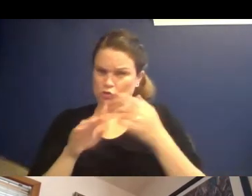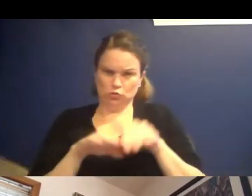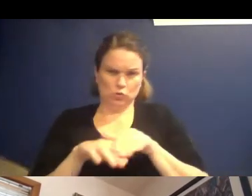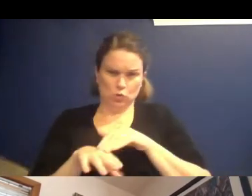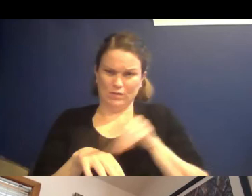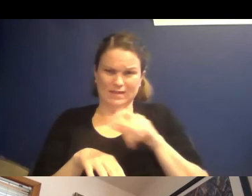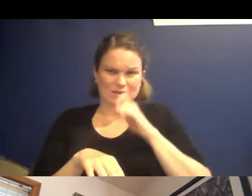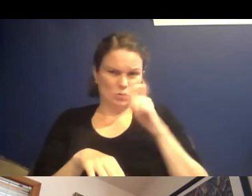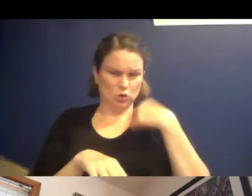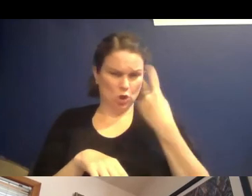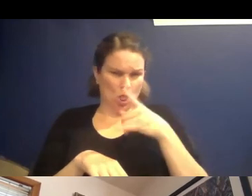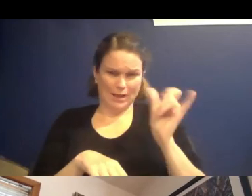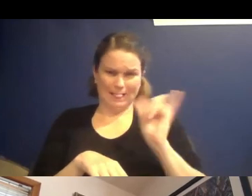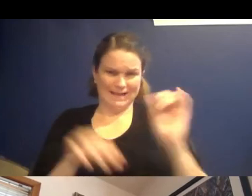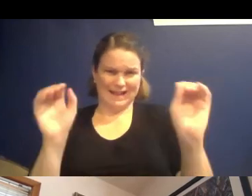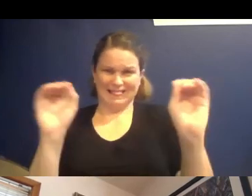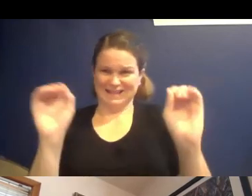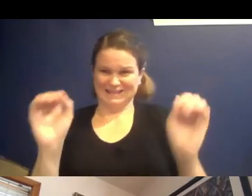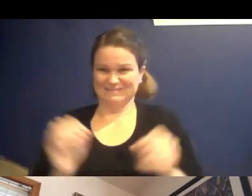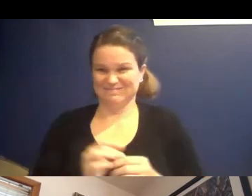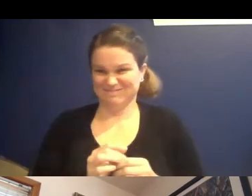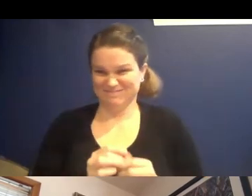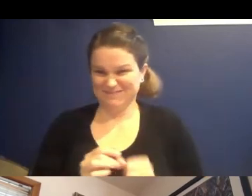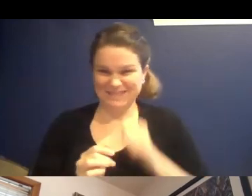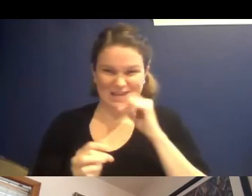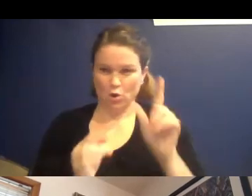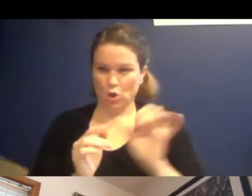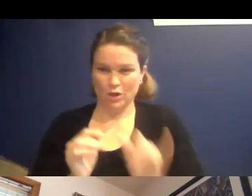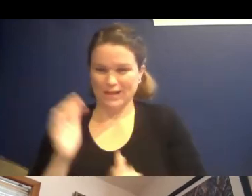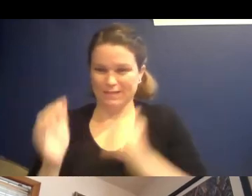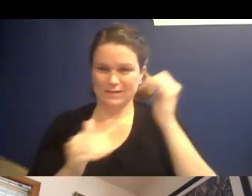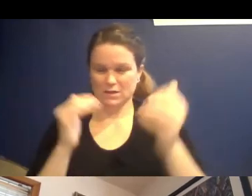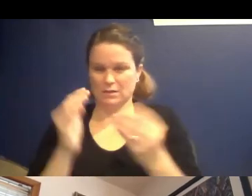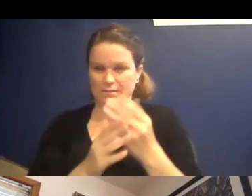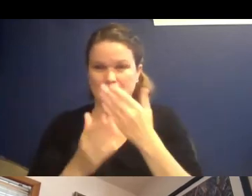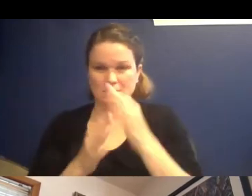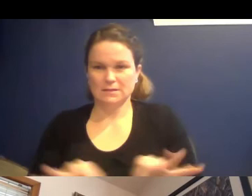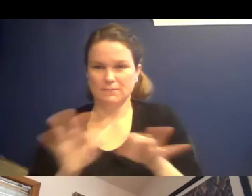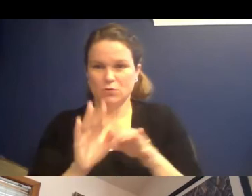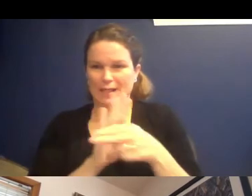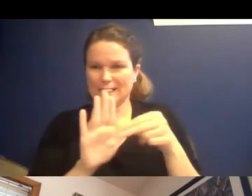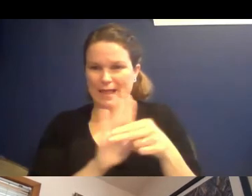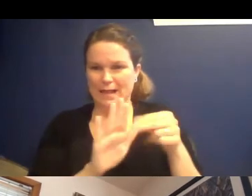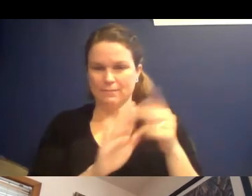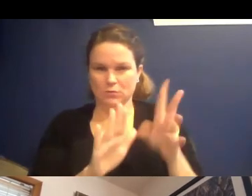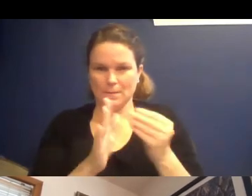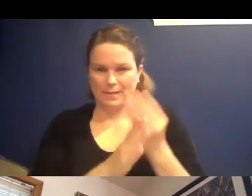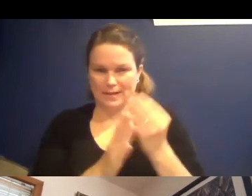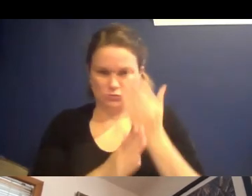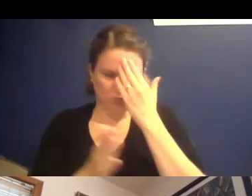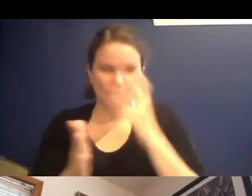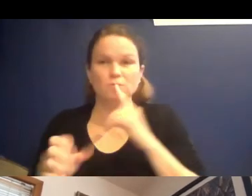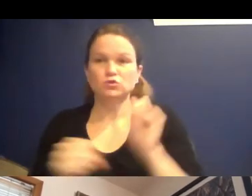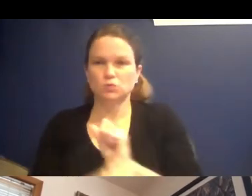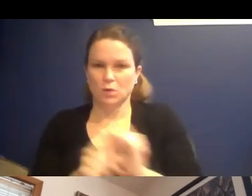the milkweed adult plant. So it's good to label your plants so you know for sure